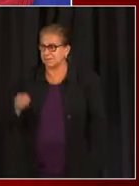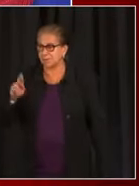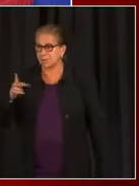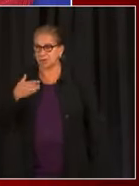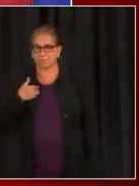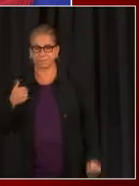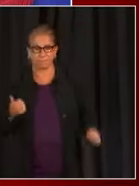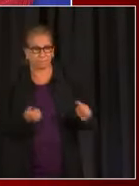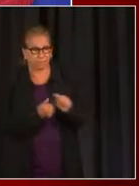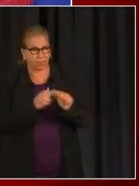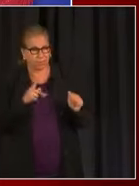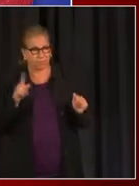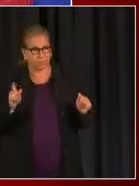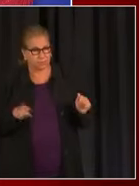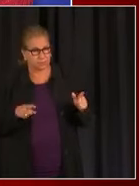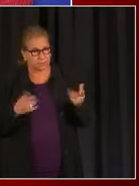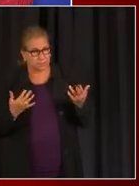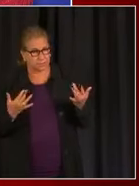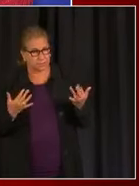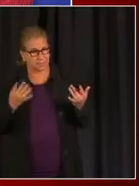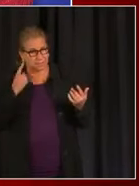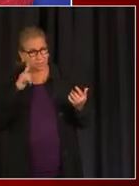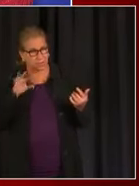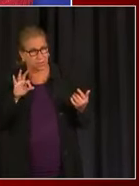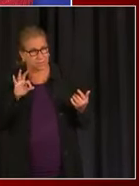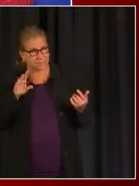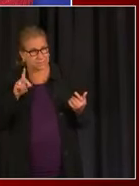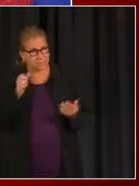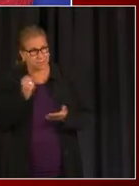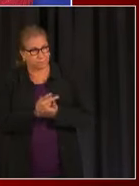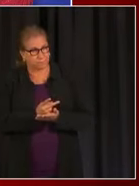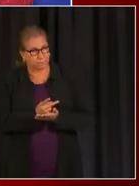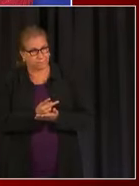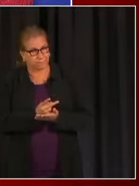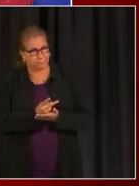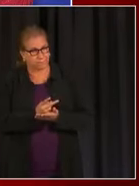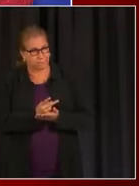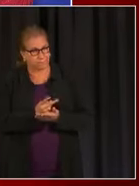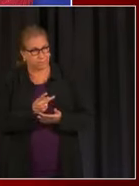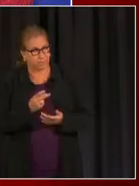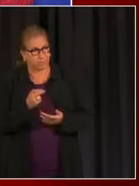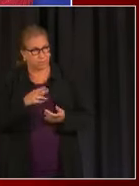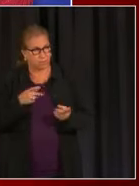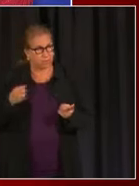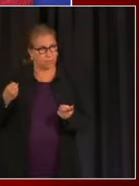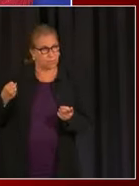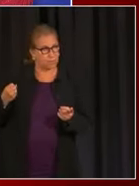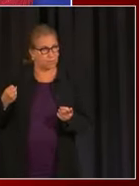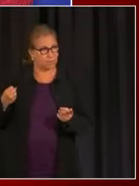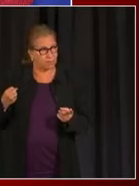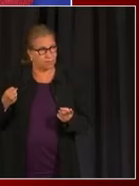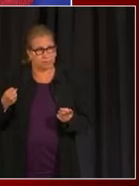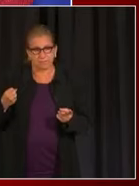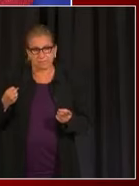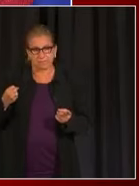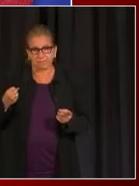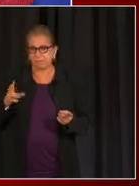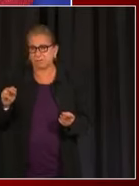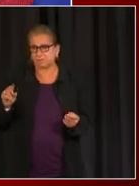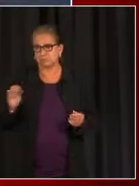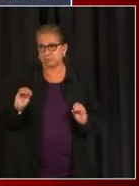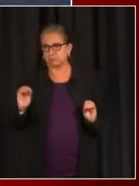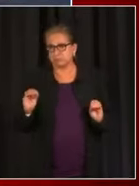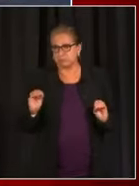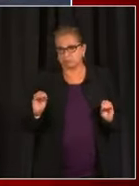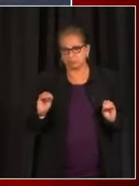for full FDA approval for children before requiring? Is that something that's holding you back? No. Okay, and then can you talk to us